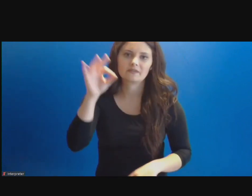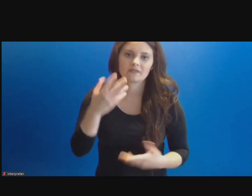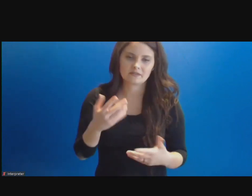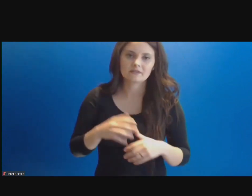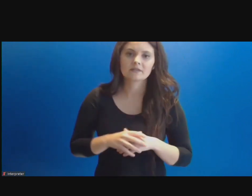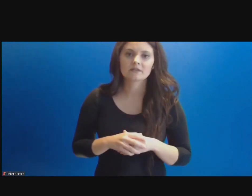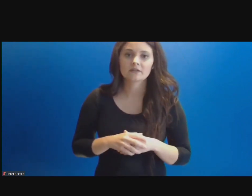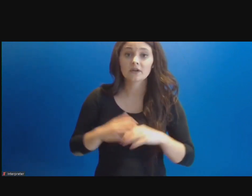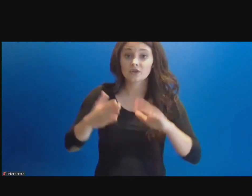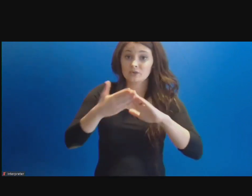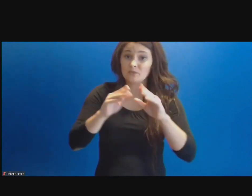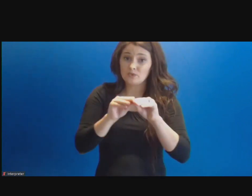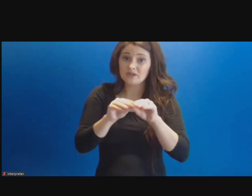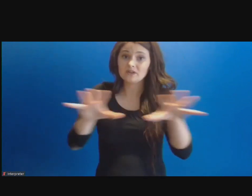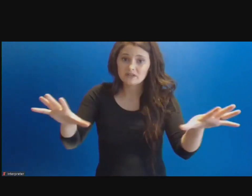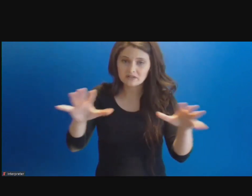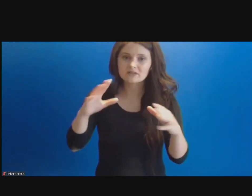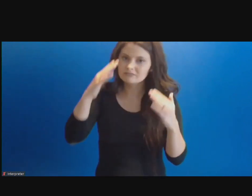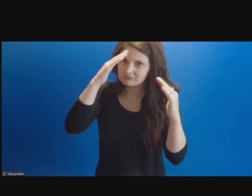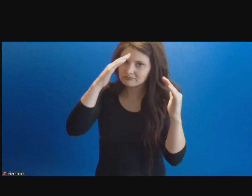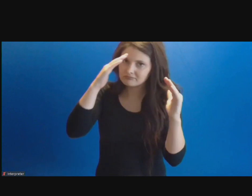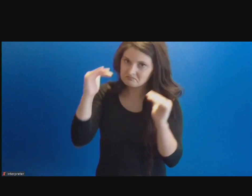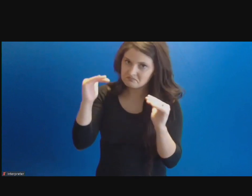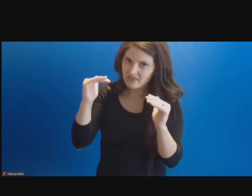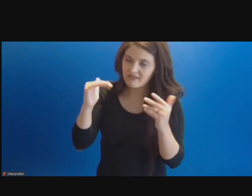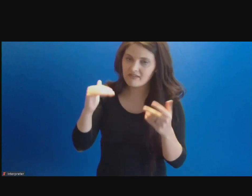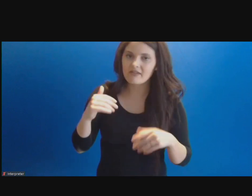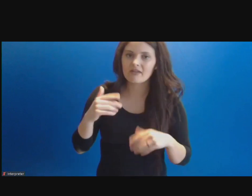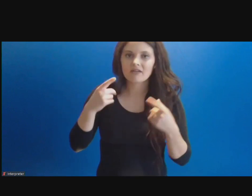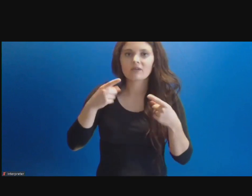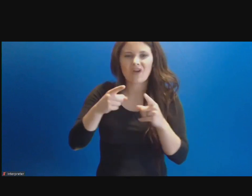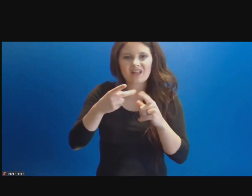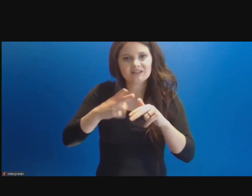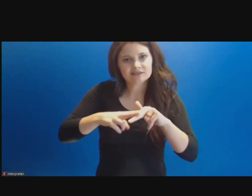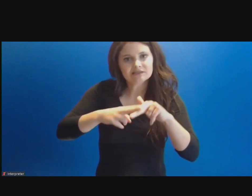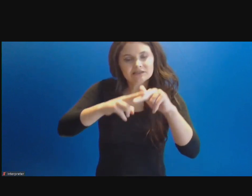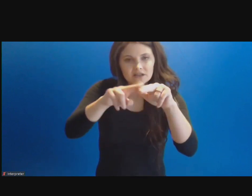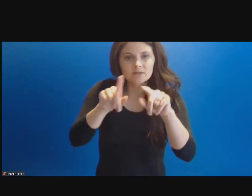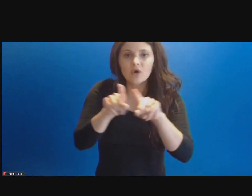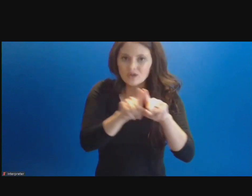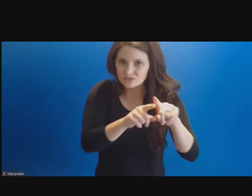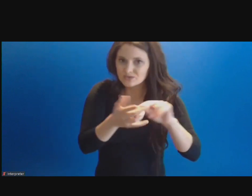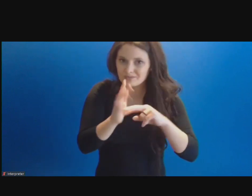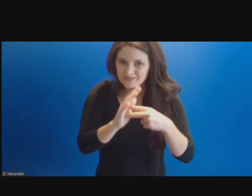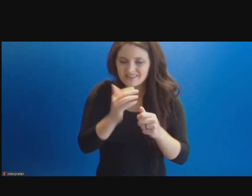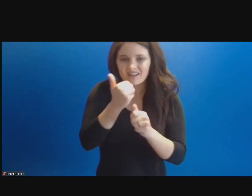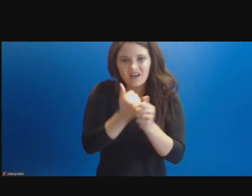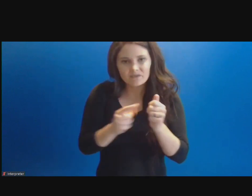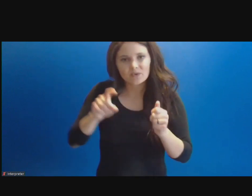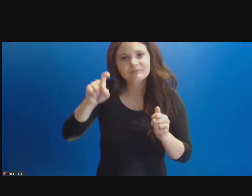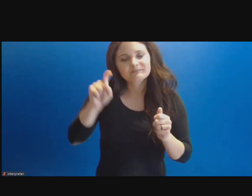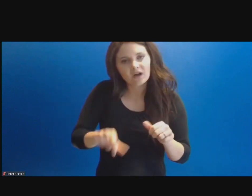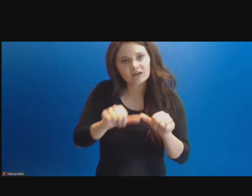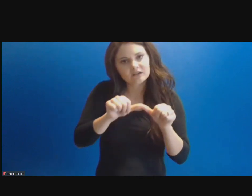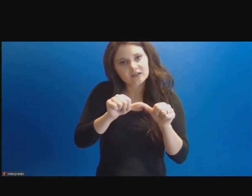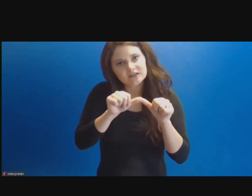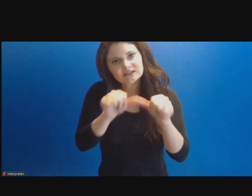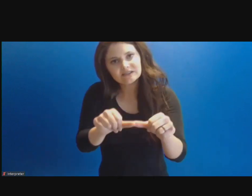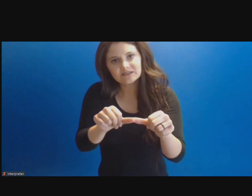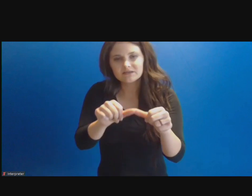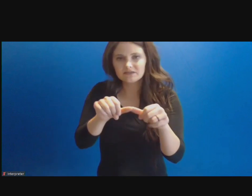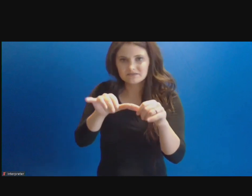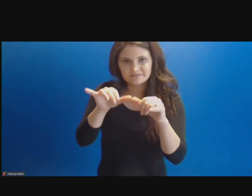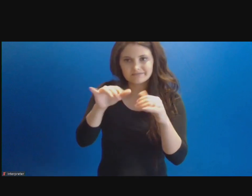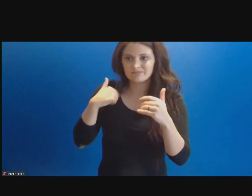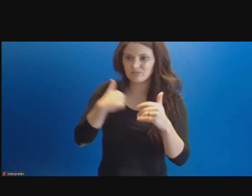Community exposure is expected as this epidemic progresses, but it also means that everybody needs to continue with the measures